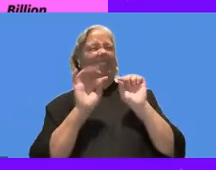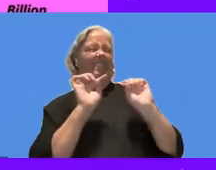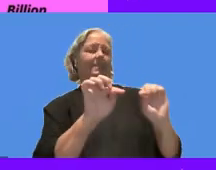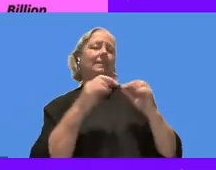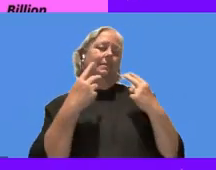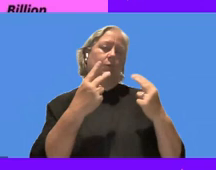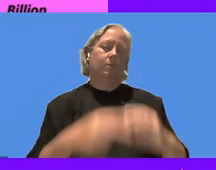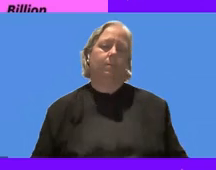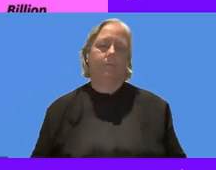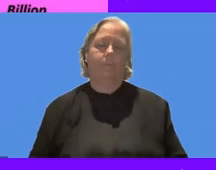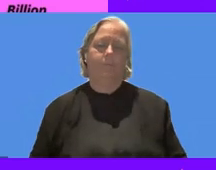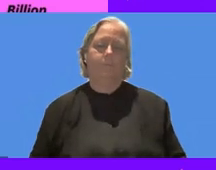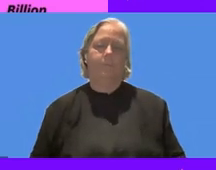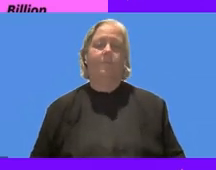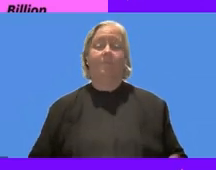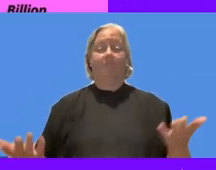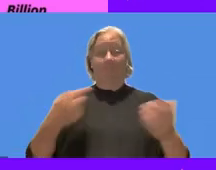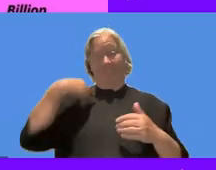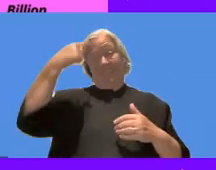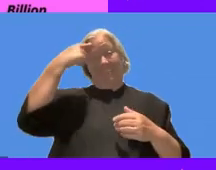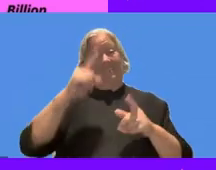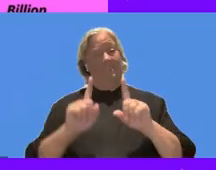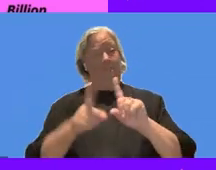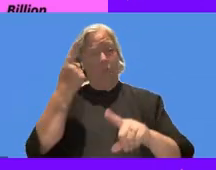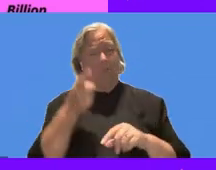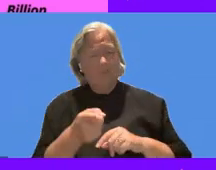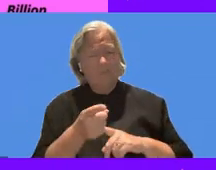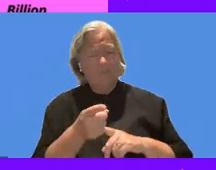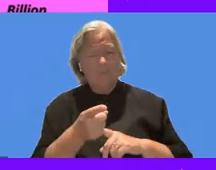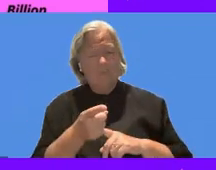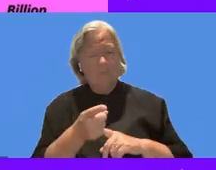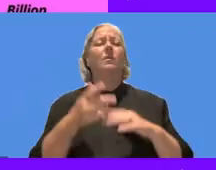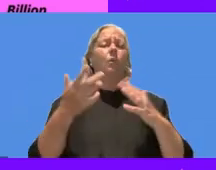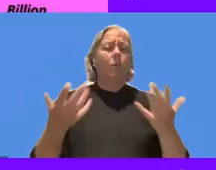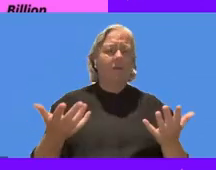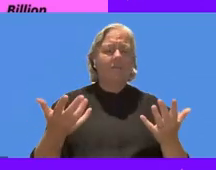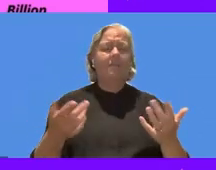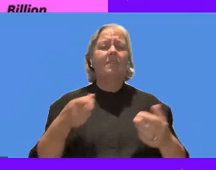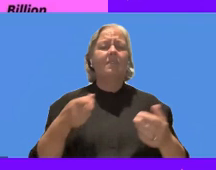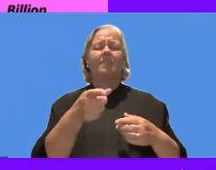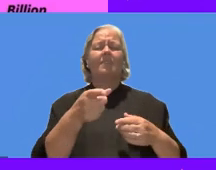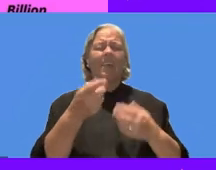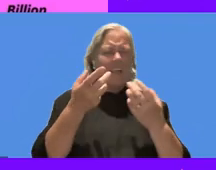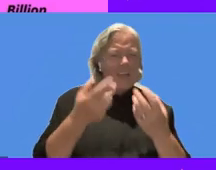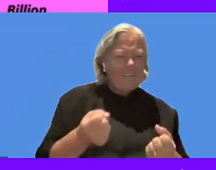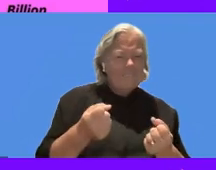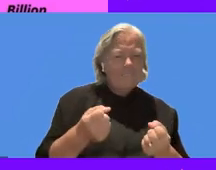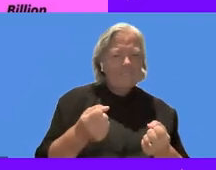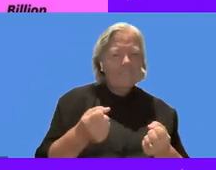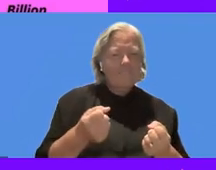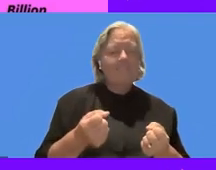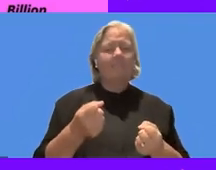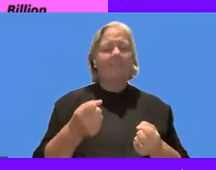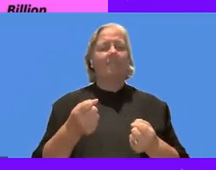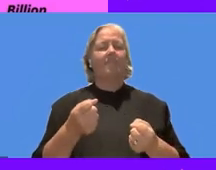really important because one of the themes that you will hear about probably over the next few days in the ECOSOC Youth Forum as well is we're running out of time to